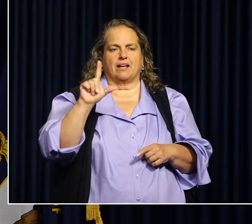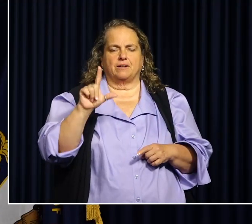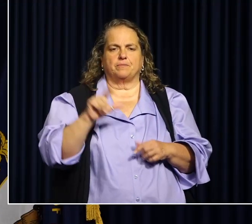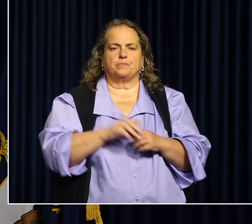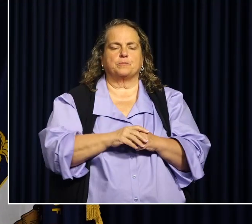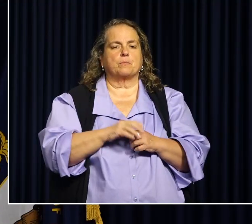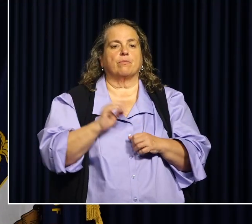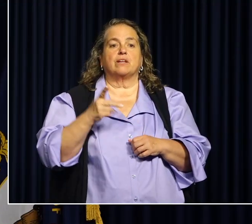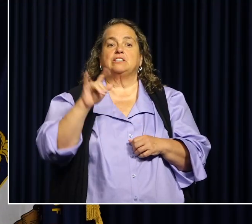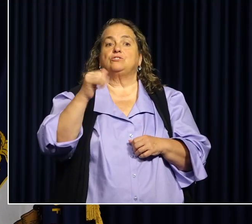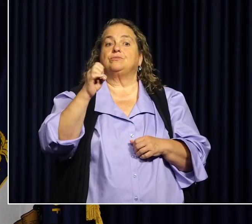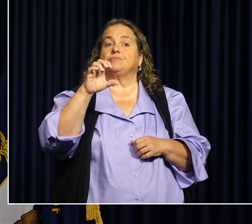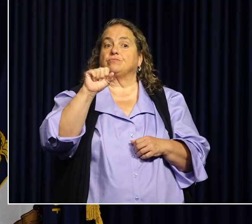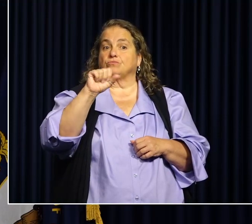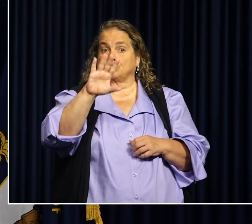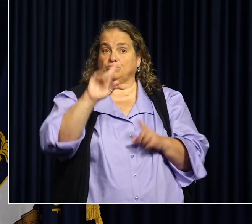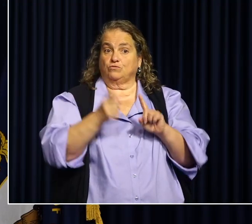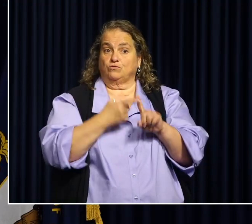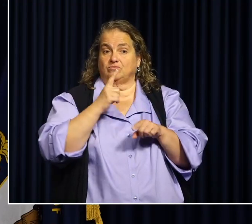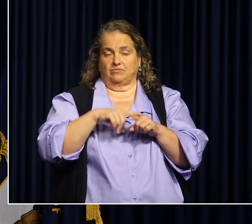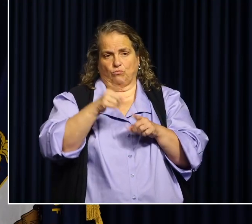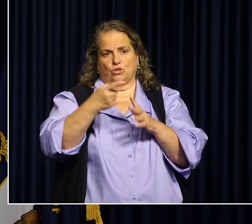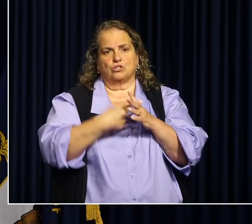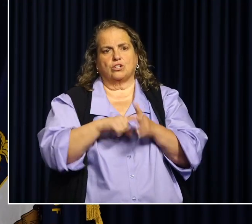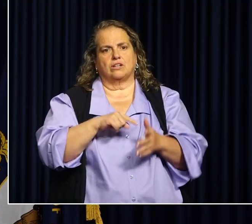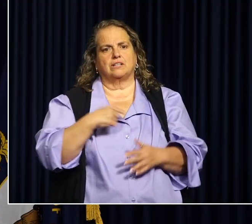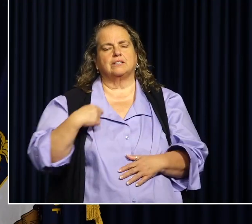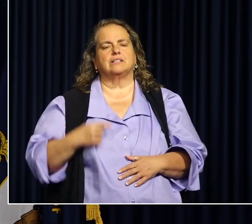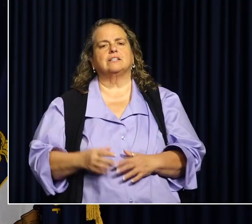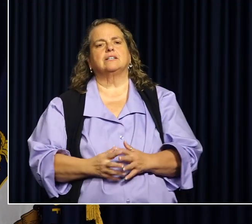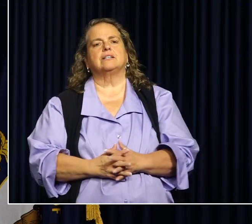And so, Jess, I think this is your first time with us. Why don't you start us out?